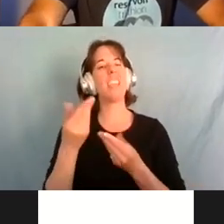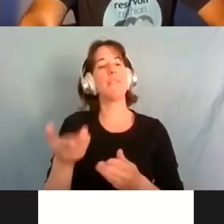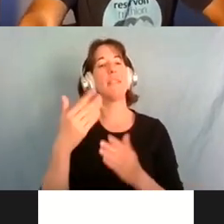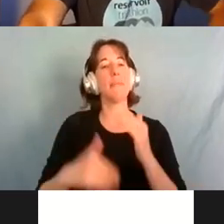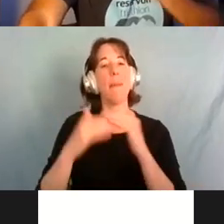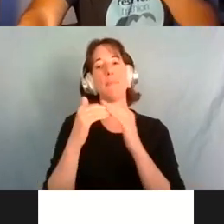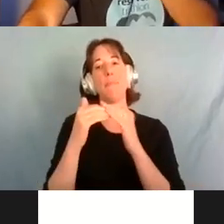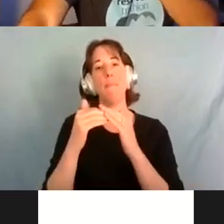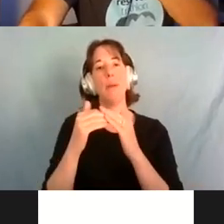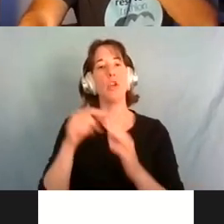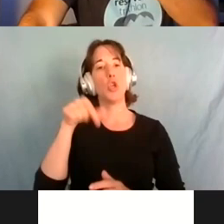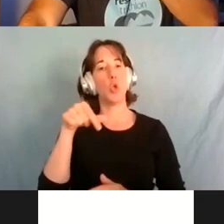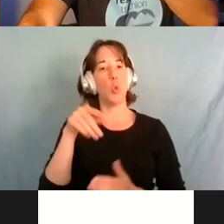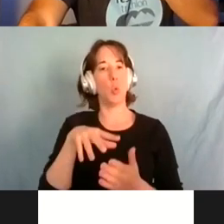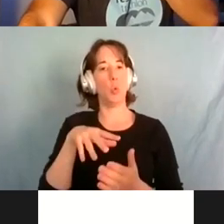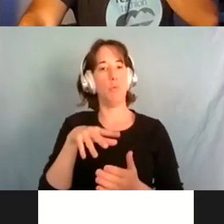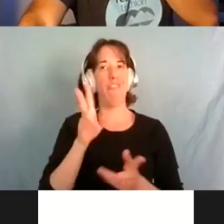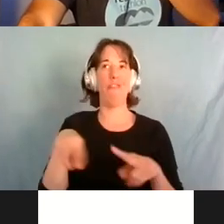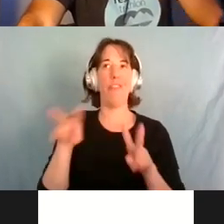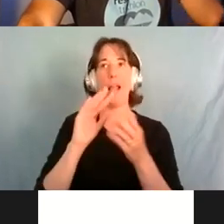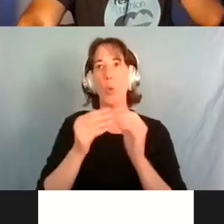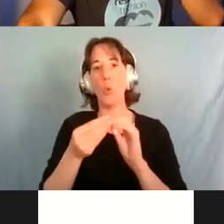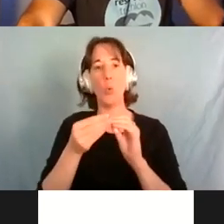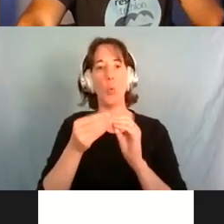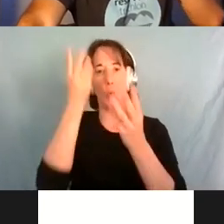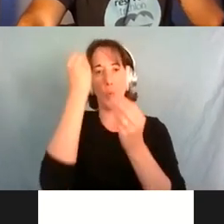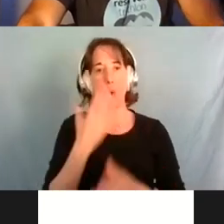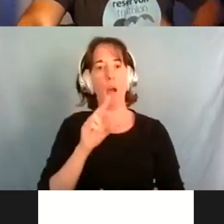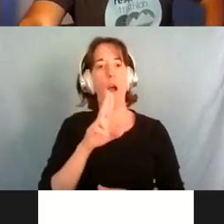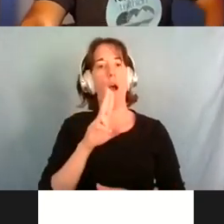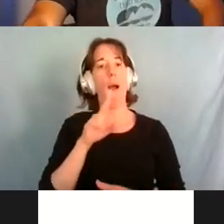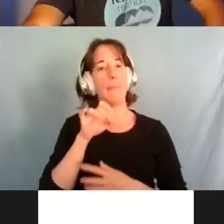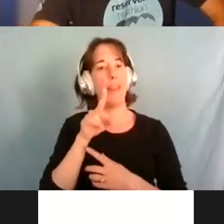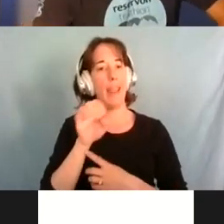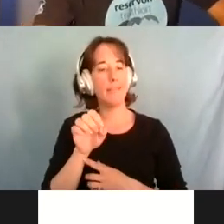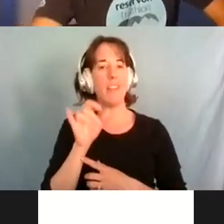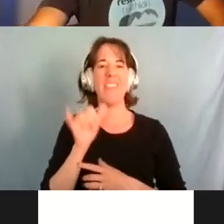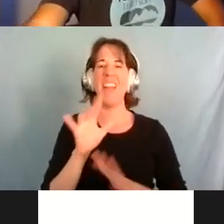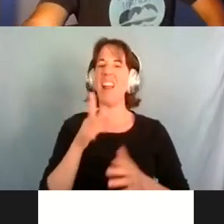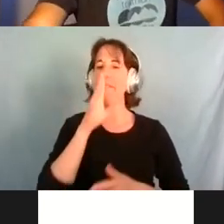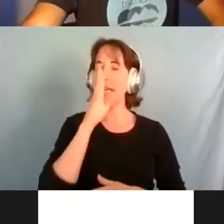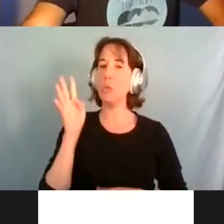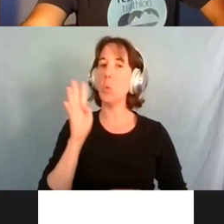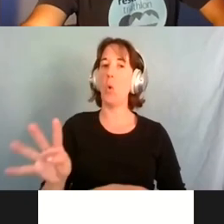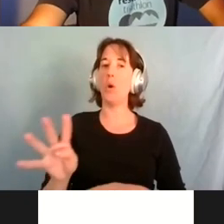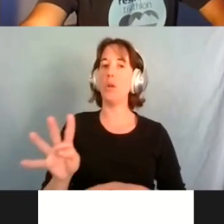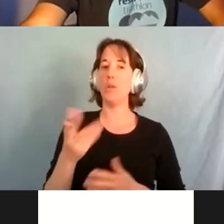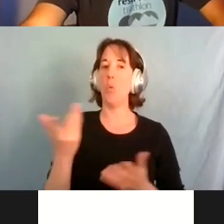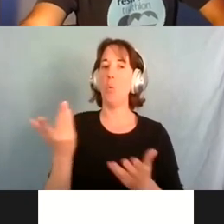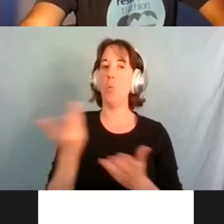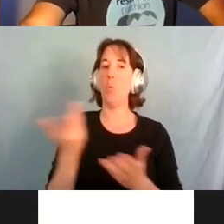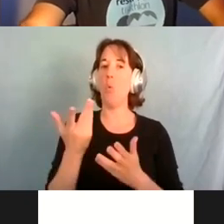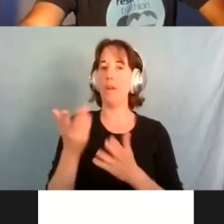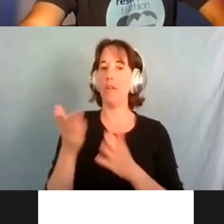update, it kind of ignores what the strategy is telling it to do at the beginning, and it'll